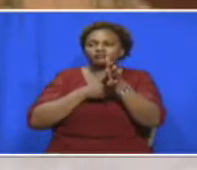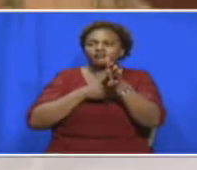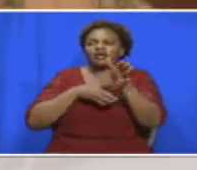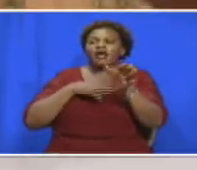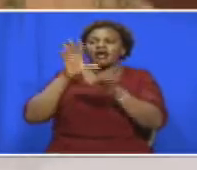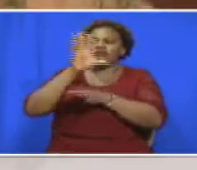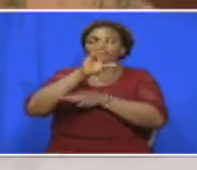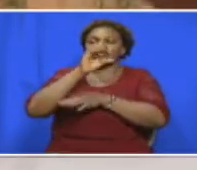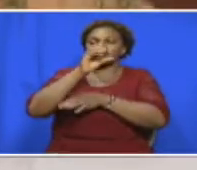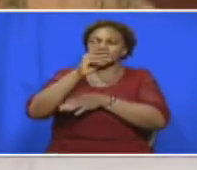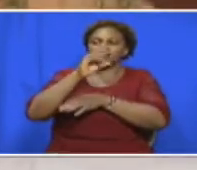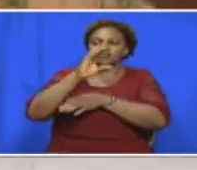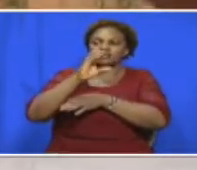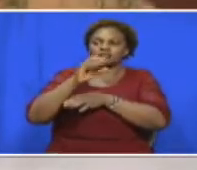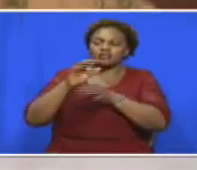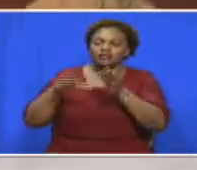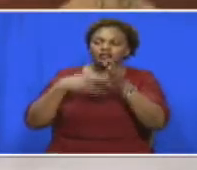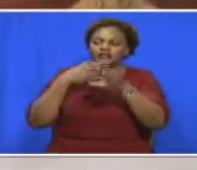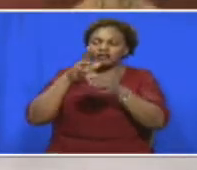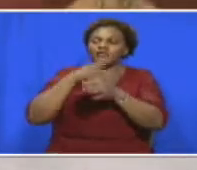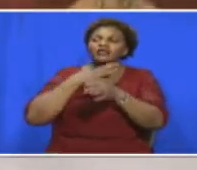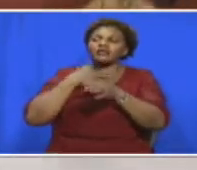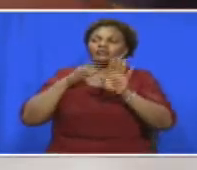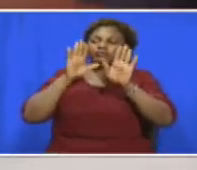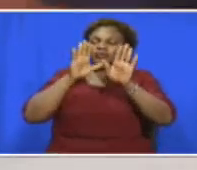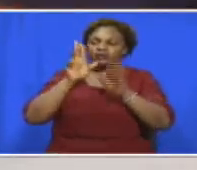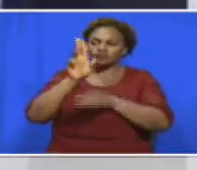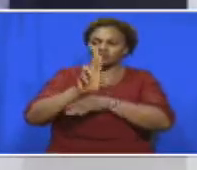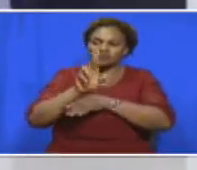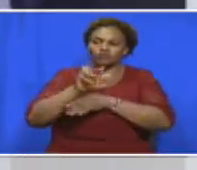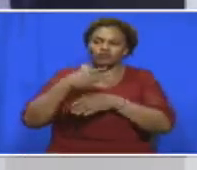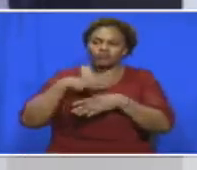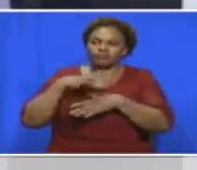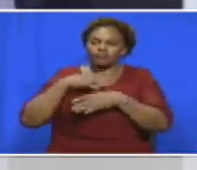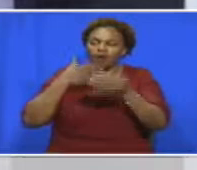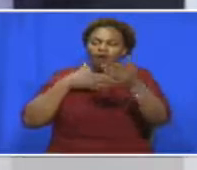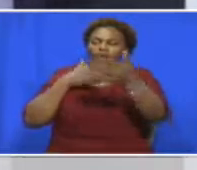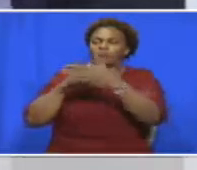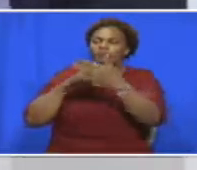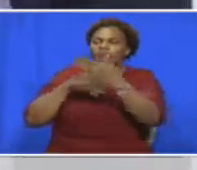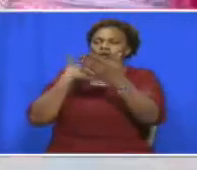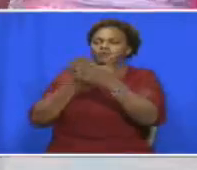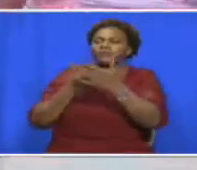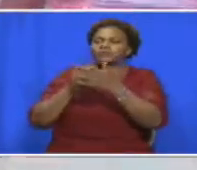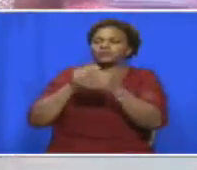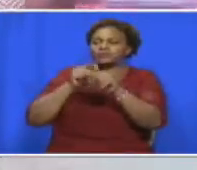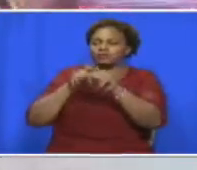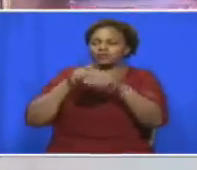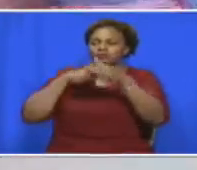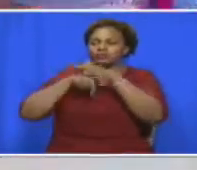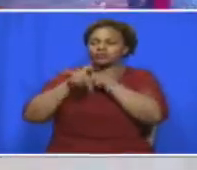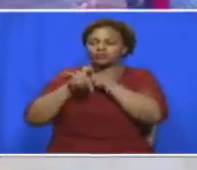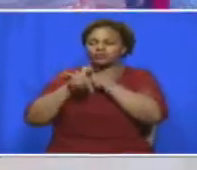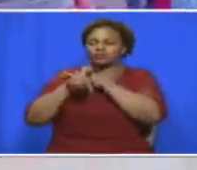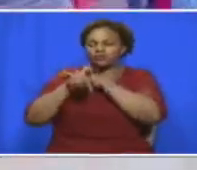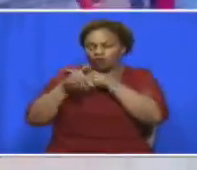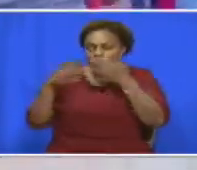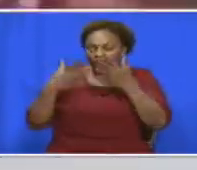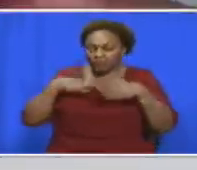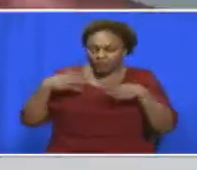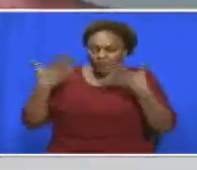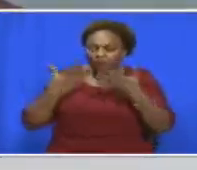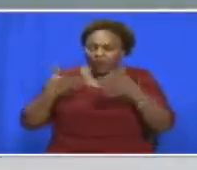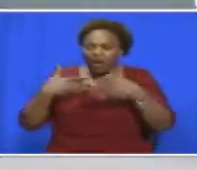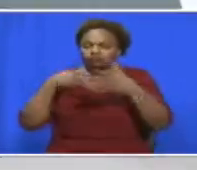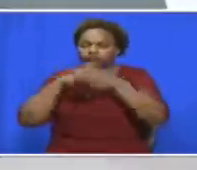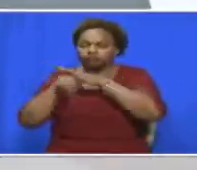Africa CDC also proposes the need to take vaccines to the people as opposed to waiting for them to go for the vaccines. This coming at a